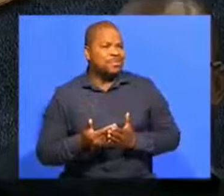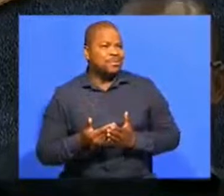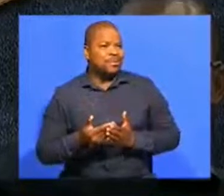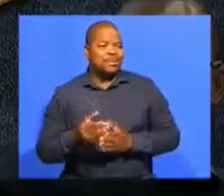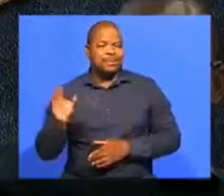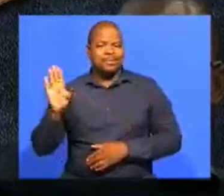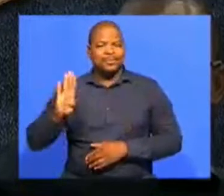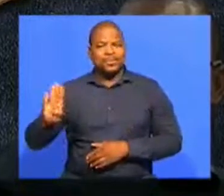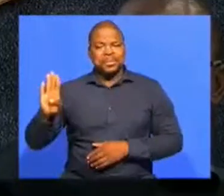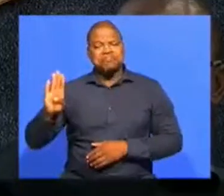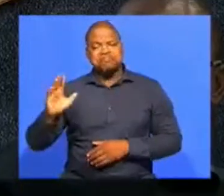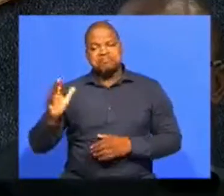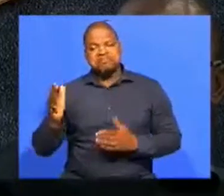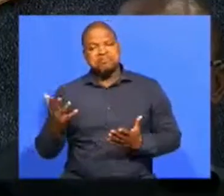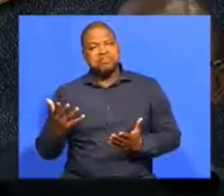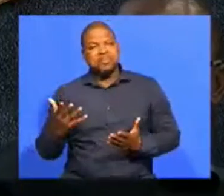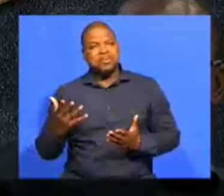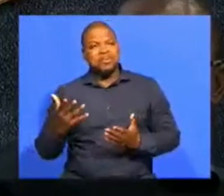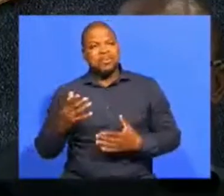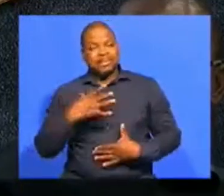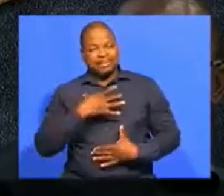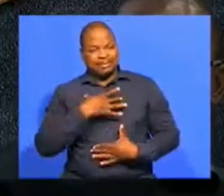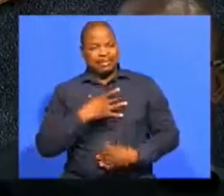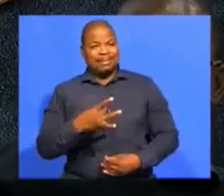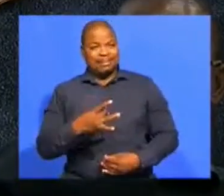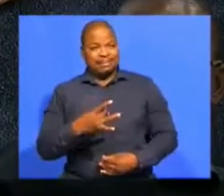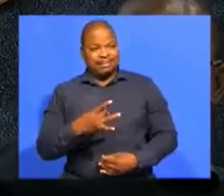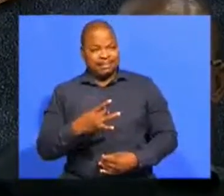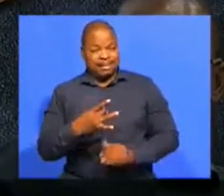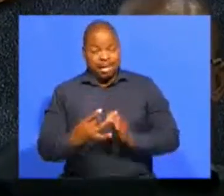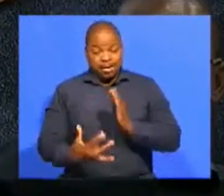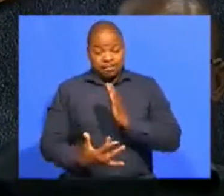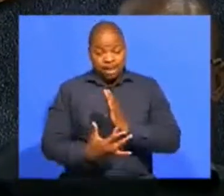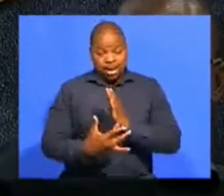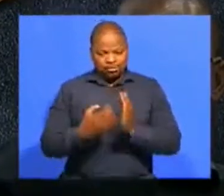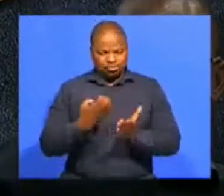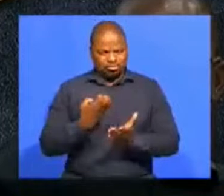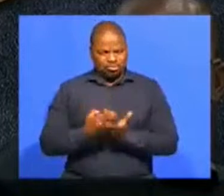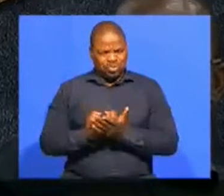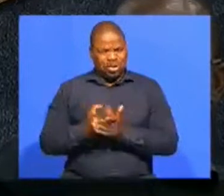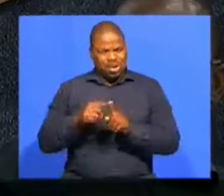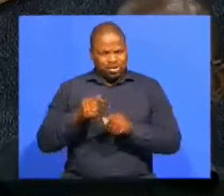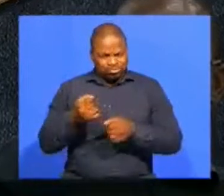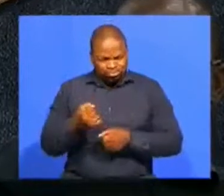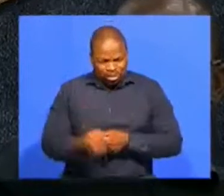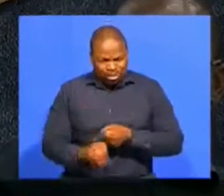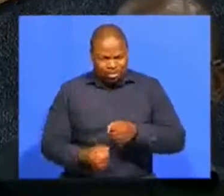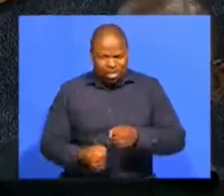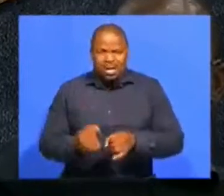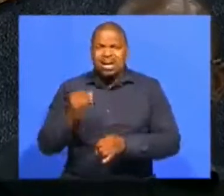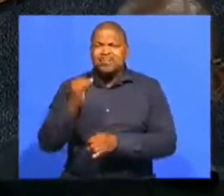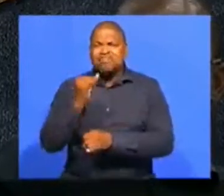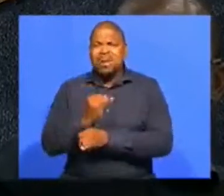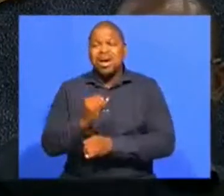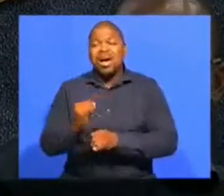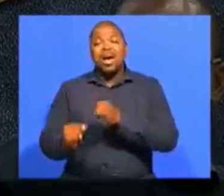In Botswana, we are interested in a digital economy, but we are still struggling with the